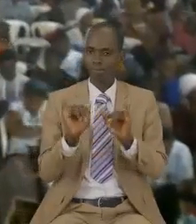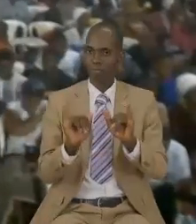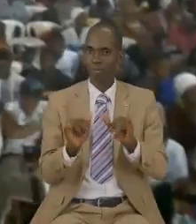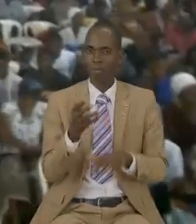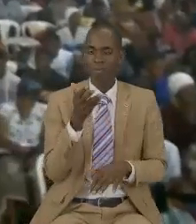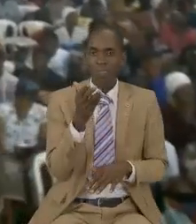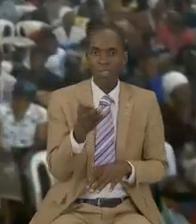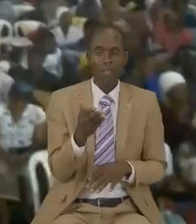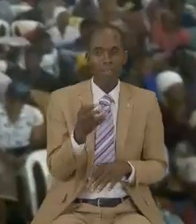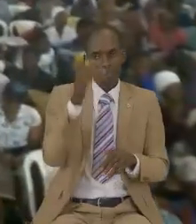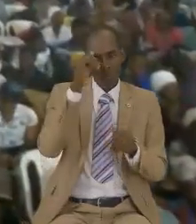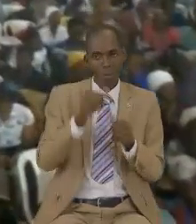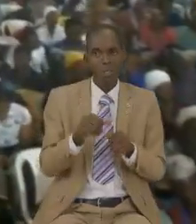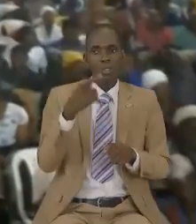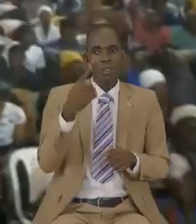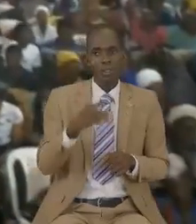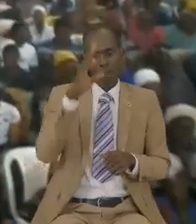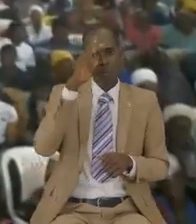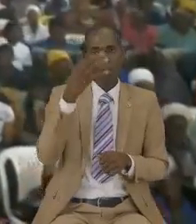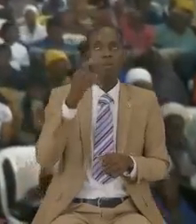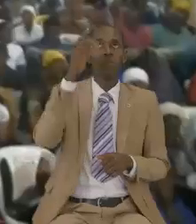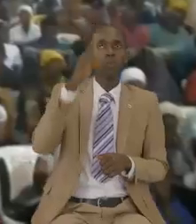He said it. He said it.